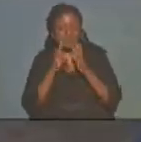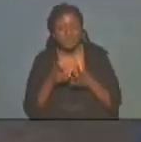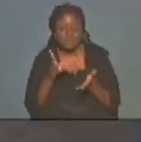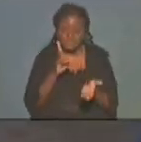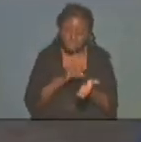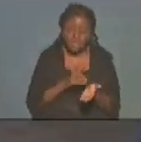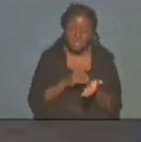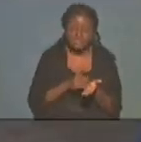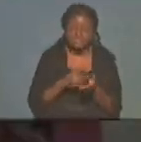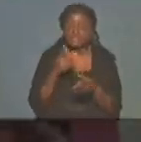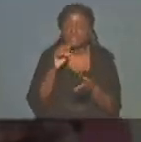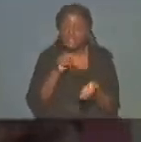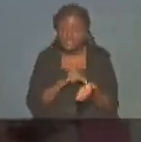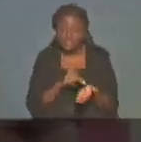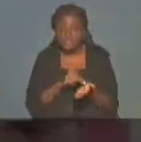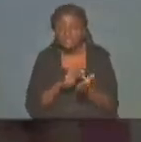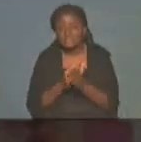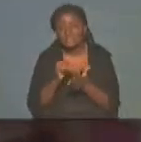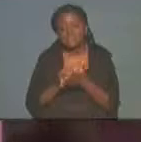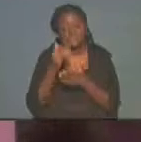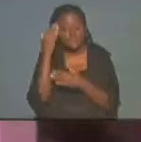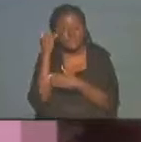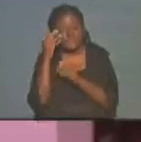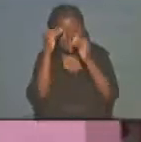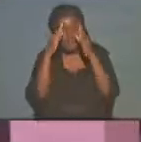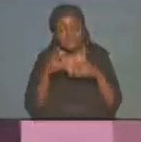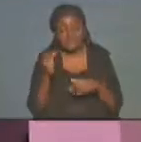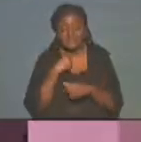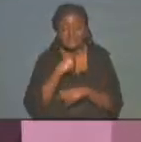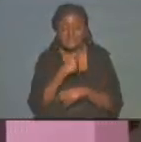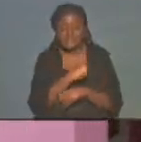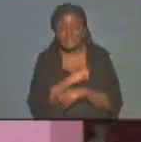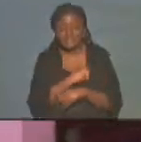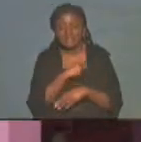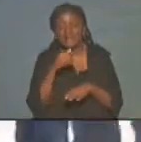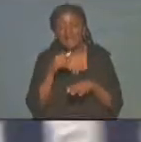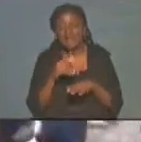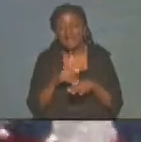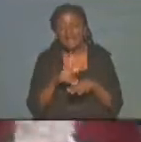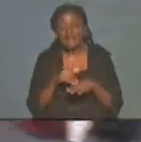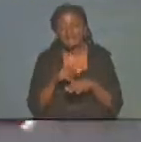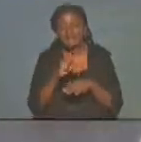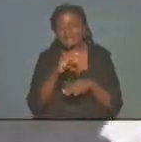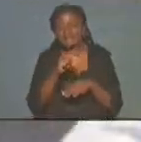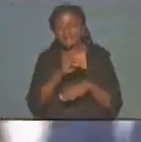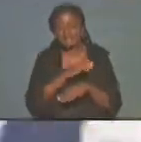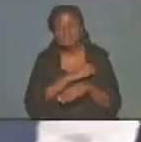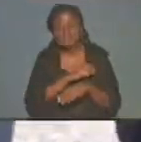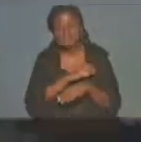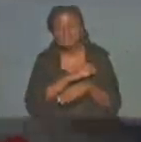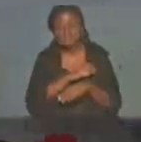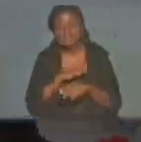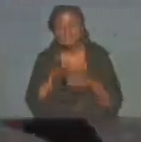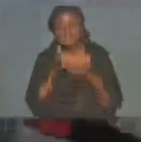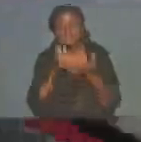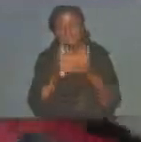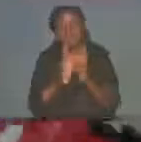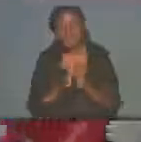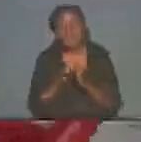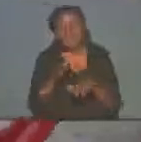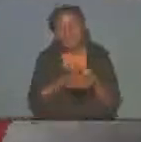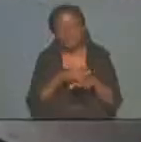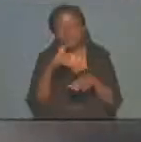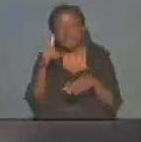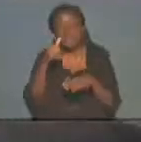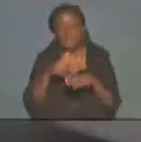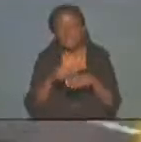doctor, a nurse. That's why the teachers and staff over at the 3rd Street The Grove Catholic School have called in the cavalry,